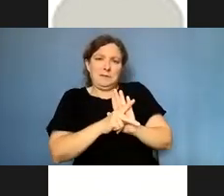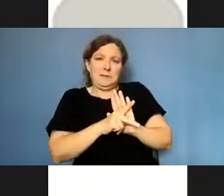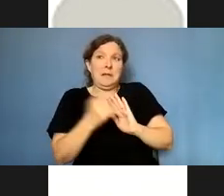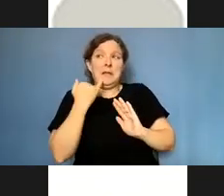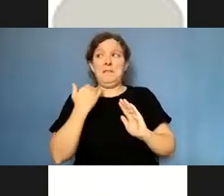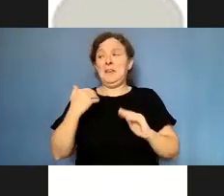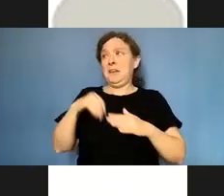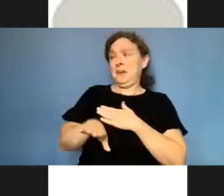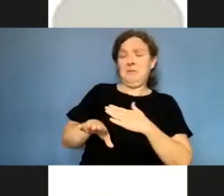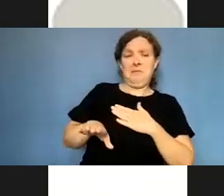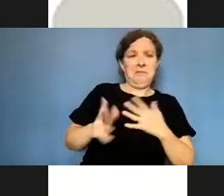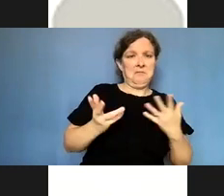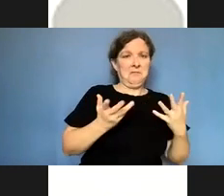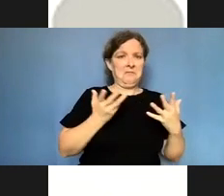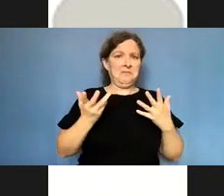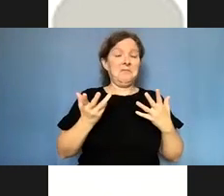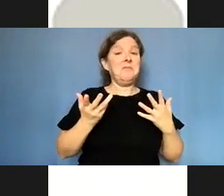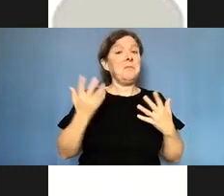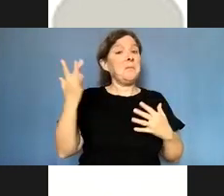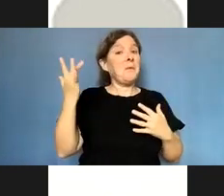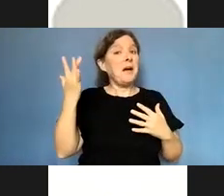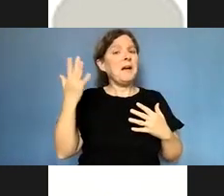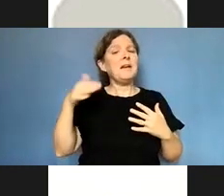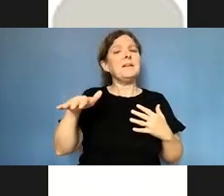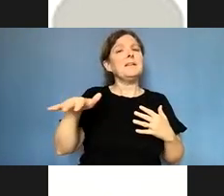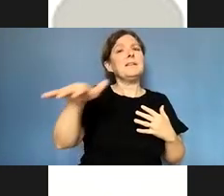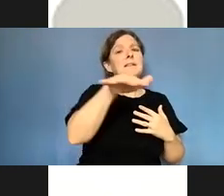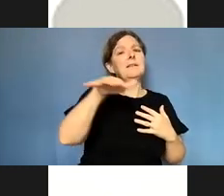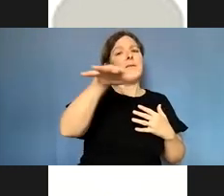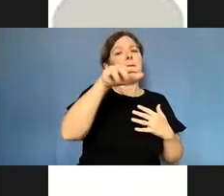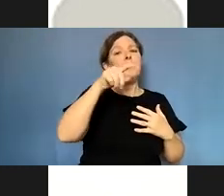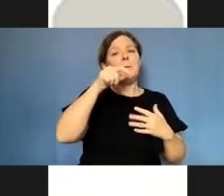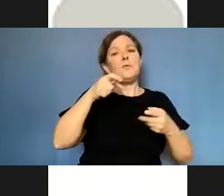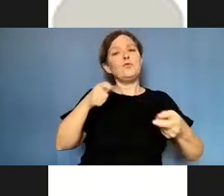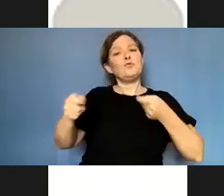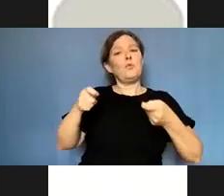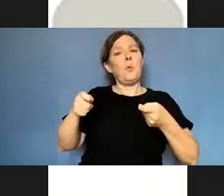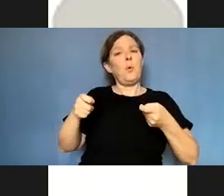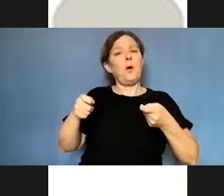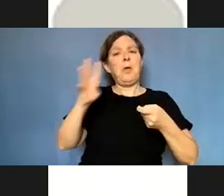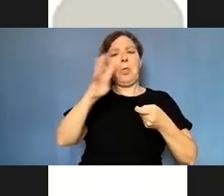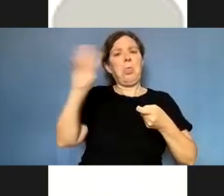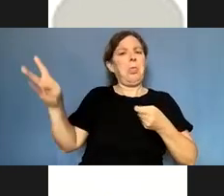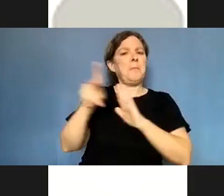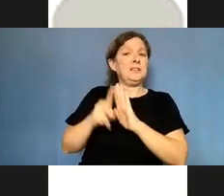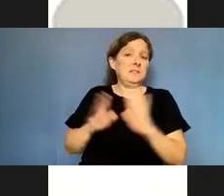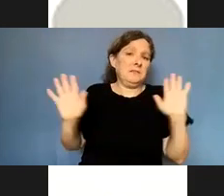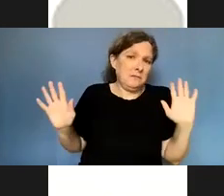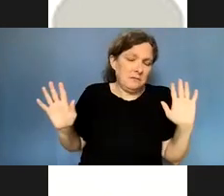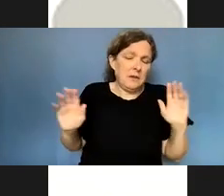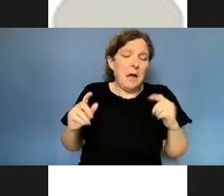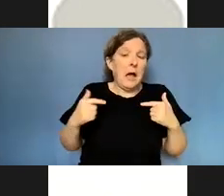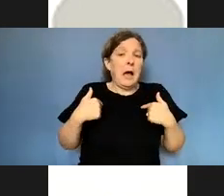to do those things, it's because the spaces where they're going are not following the policy. And obviously I can't speak